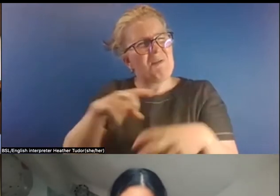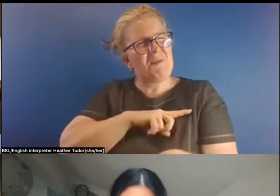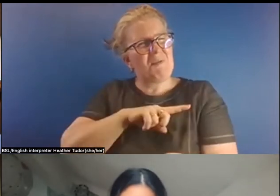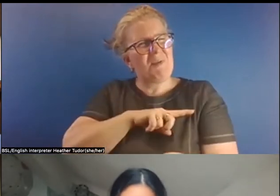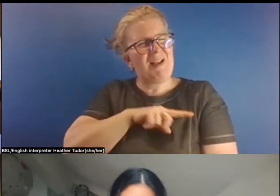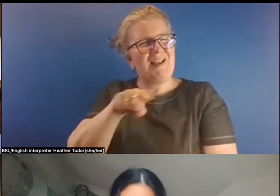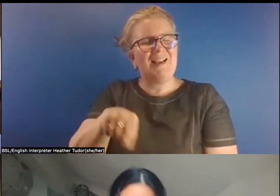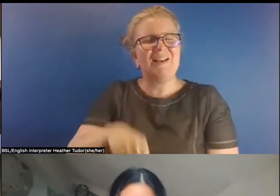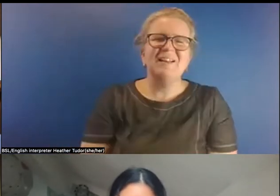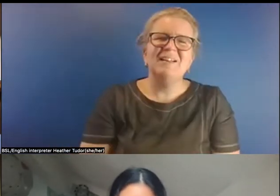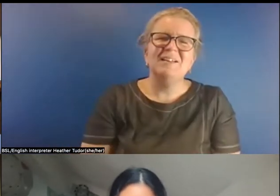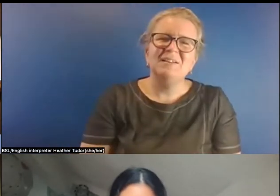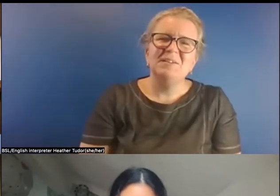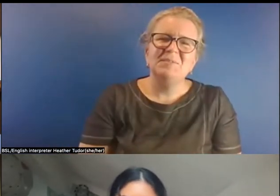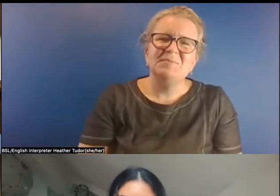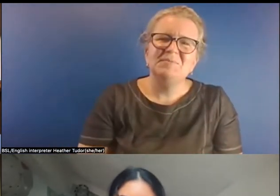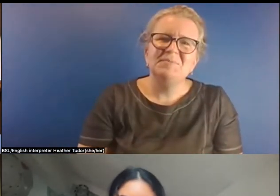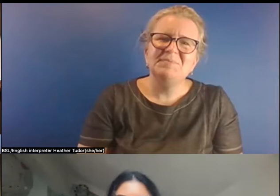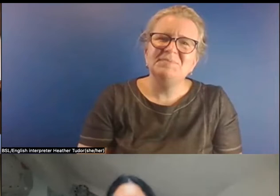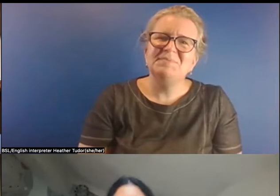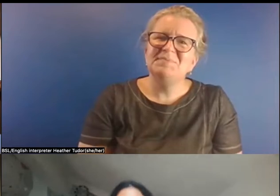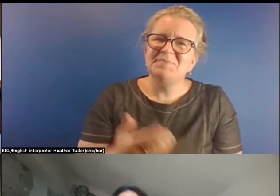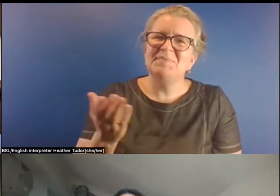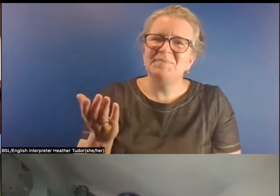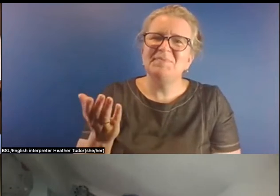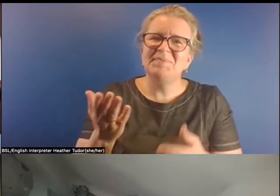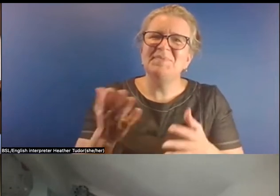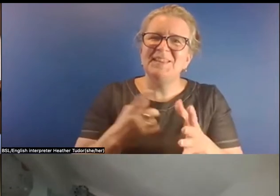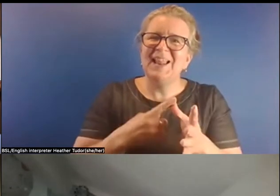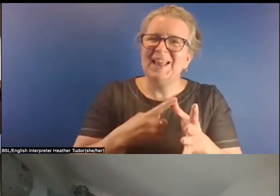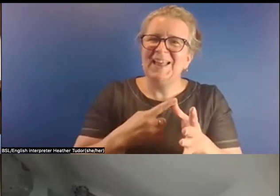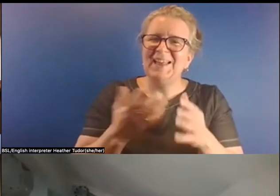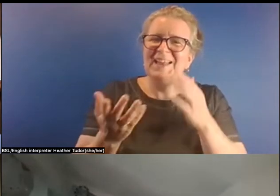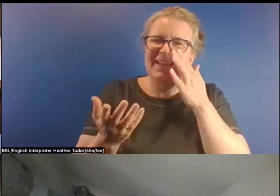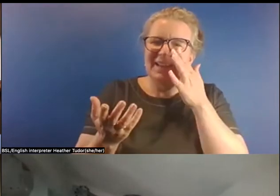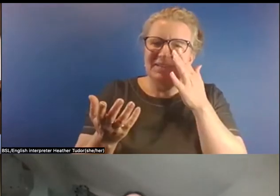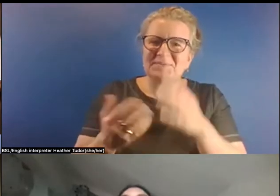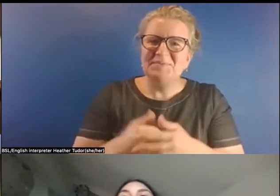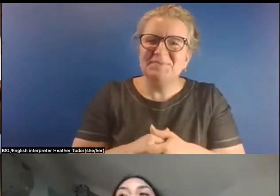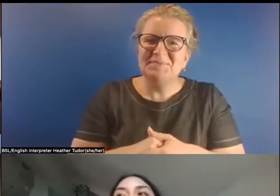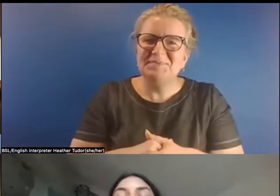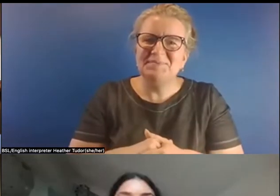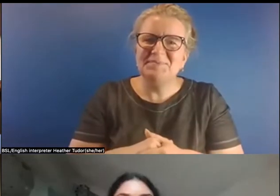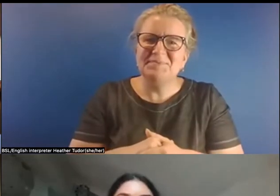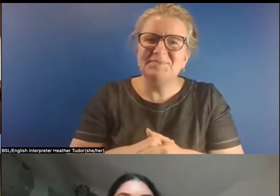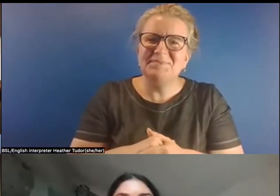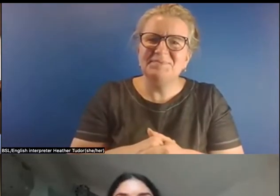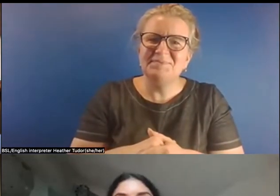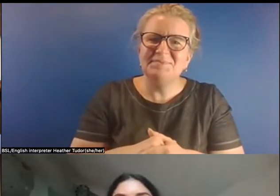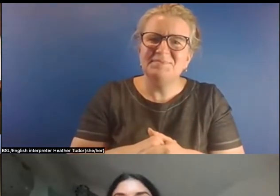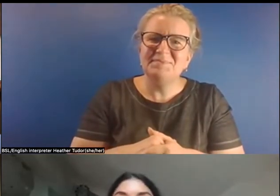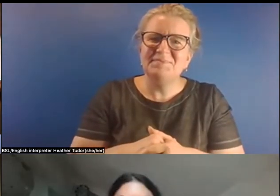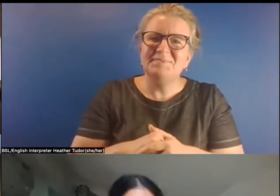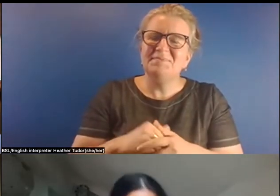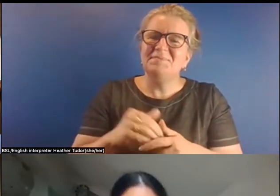Yeah. I think I think that's quite interesting. Yeah. Because it's not something that we said before, it's not